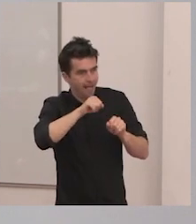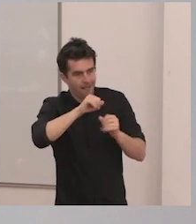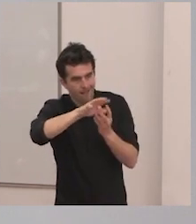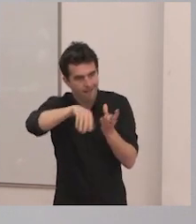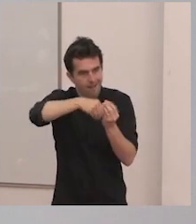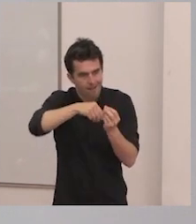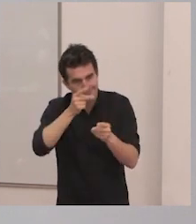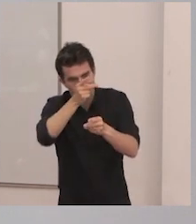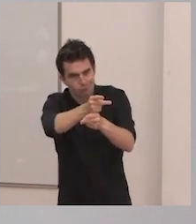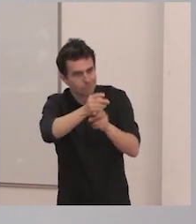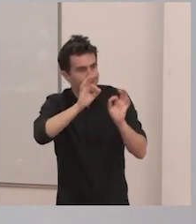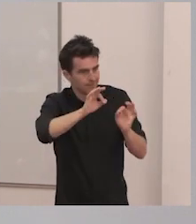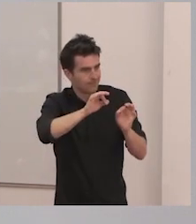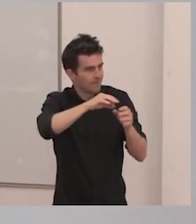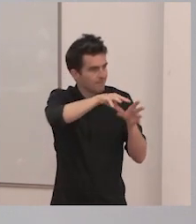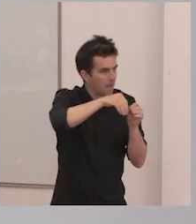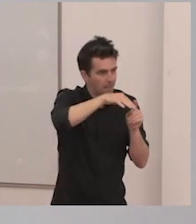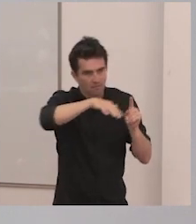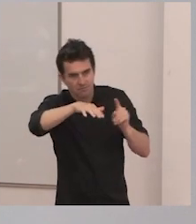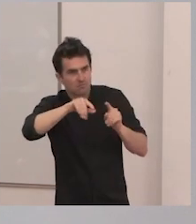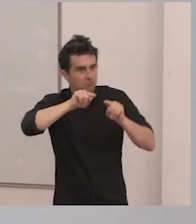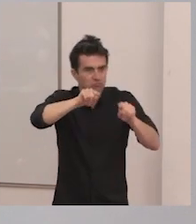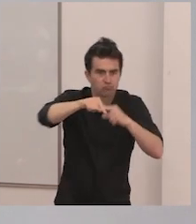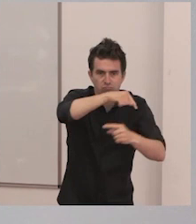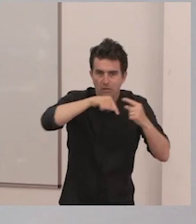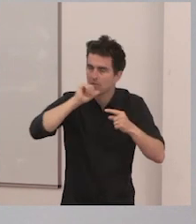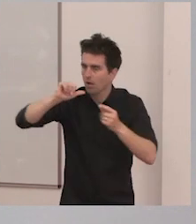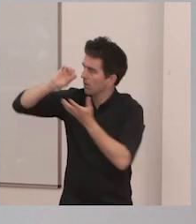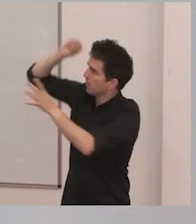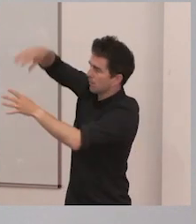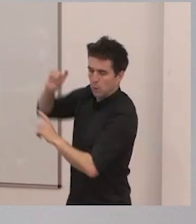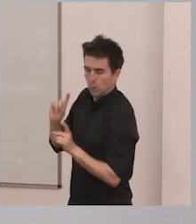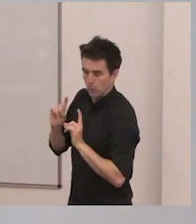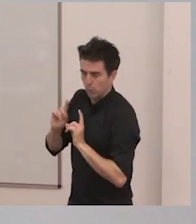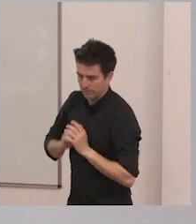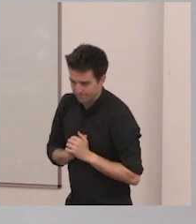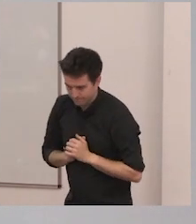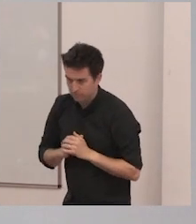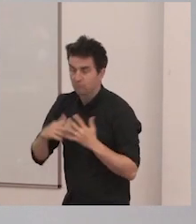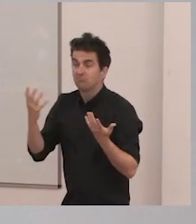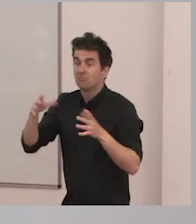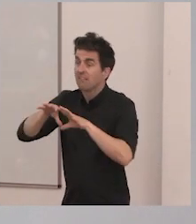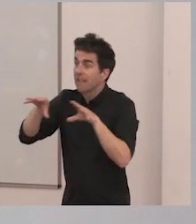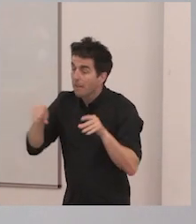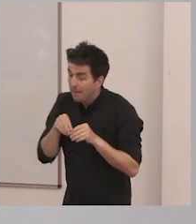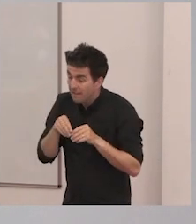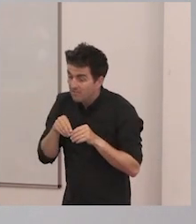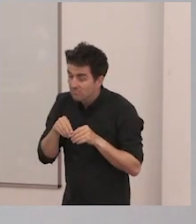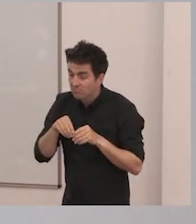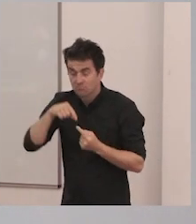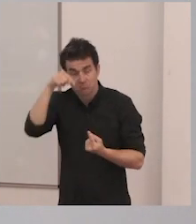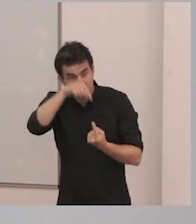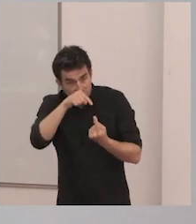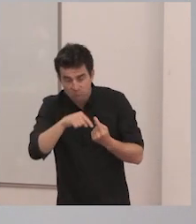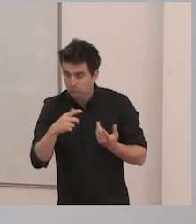Family-like situations are still institutions. There is significant evidence that